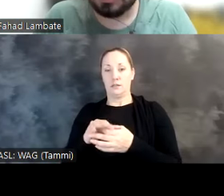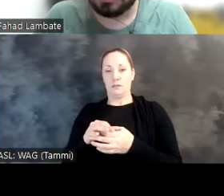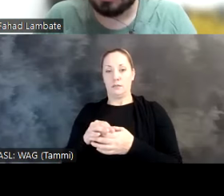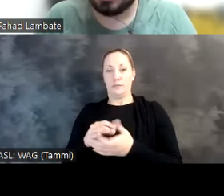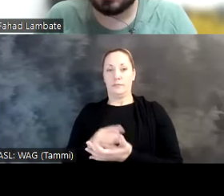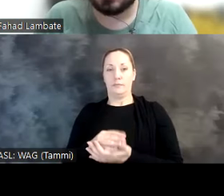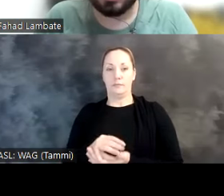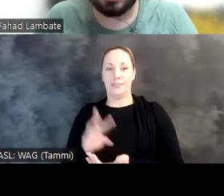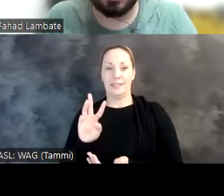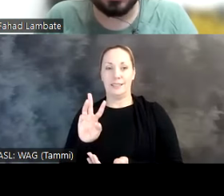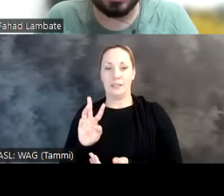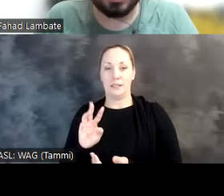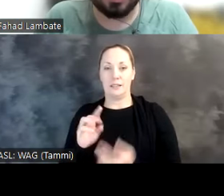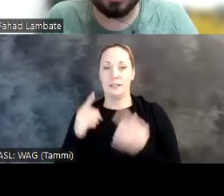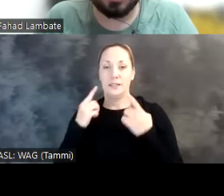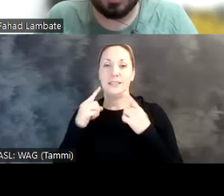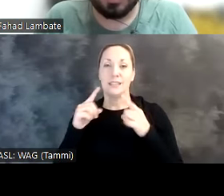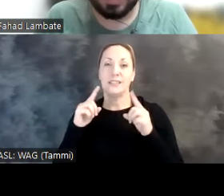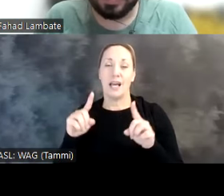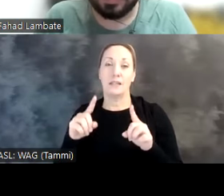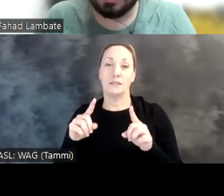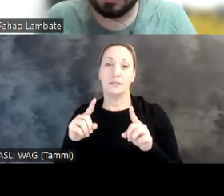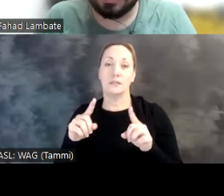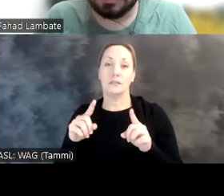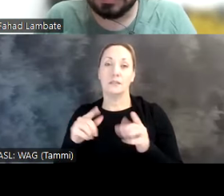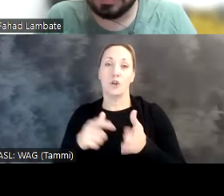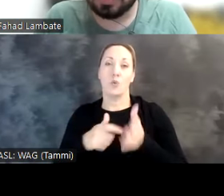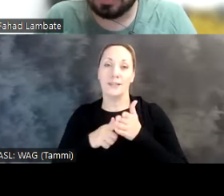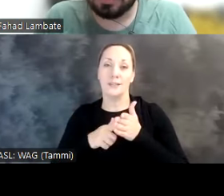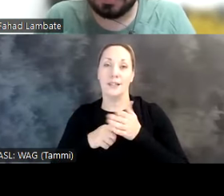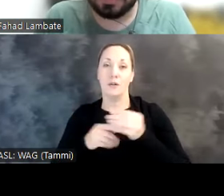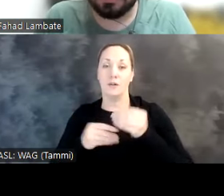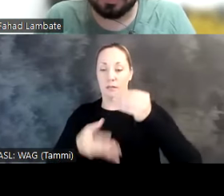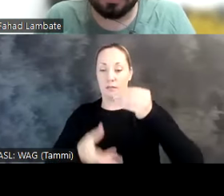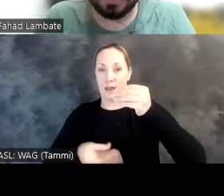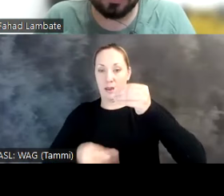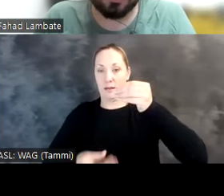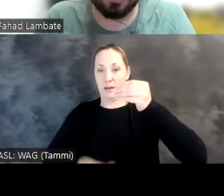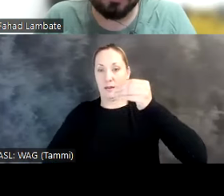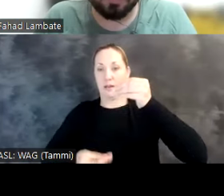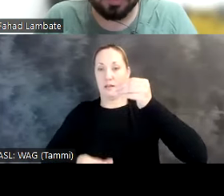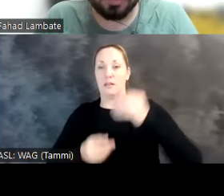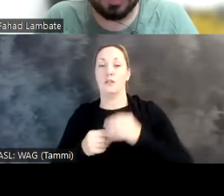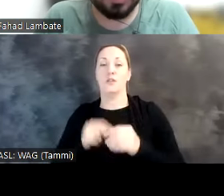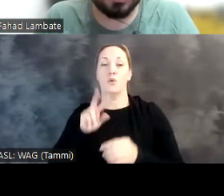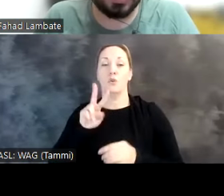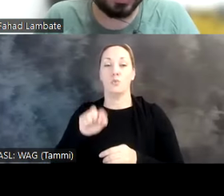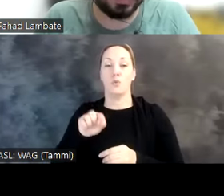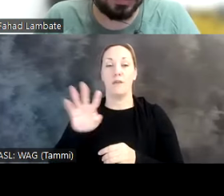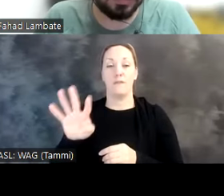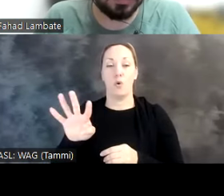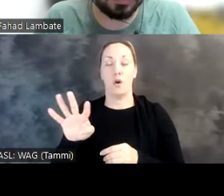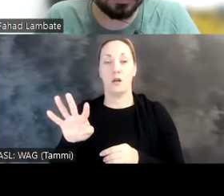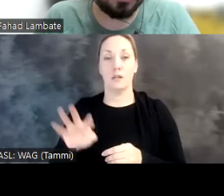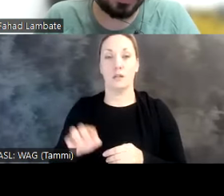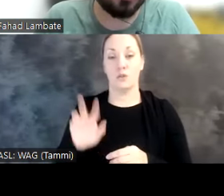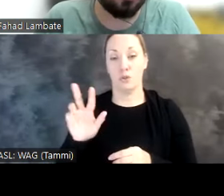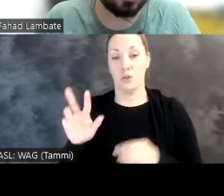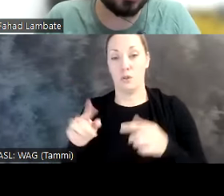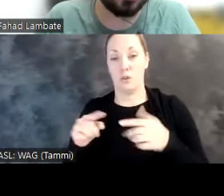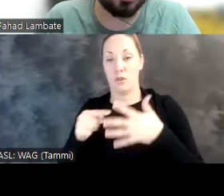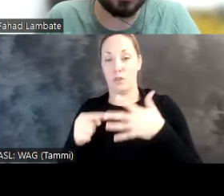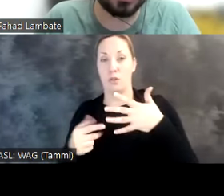6 success criteria that have been added under this. So in 2.4, there are 3, which